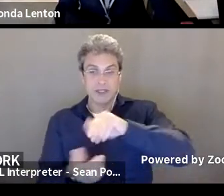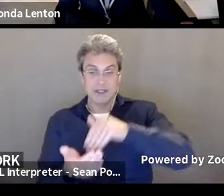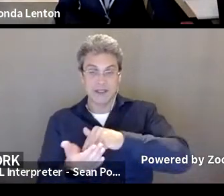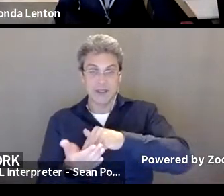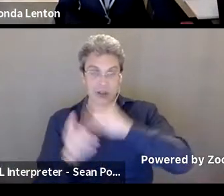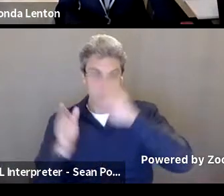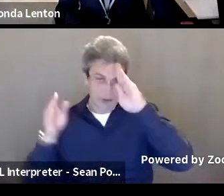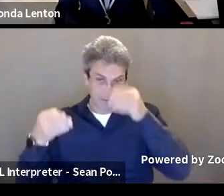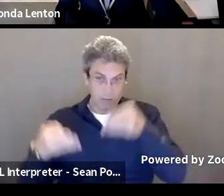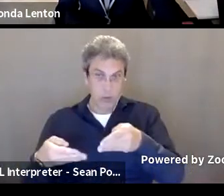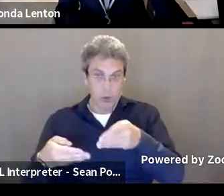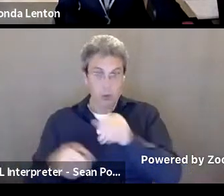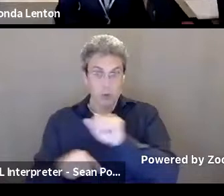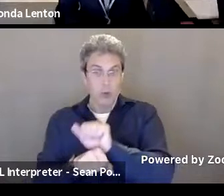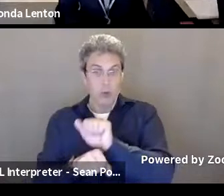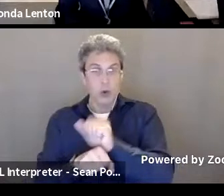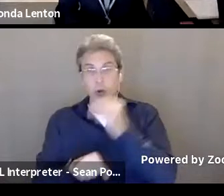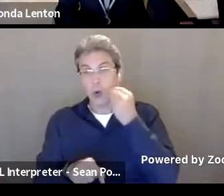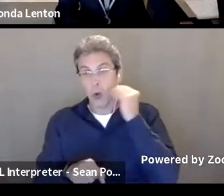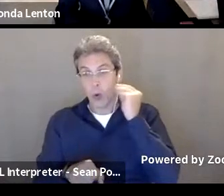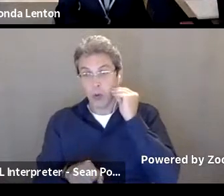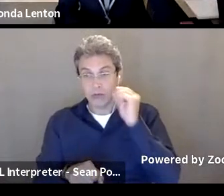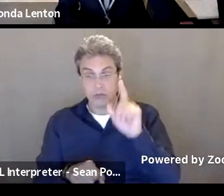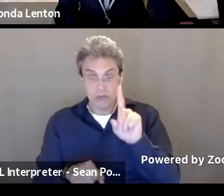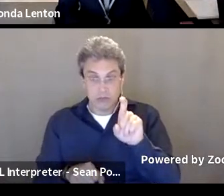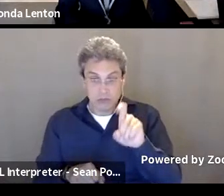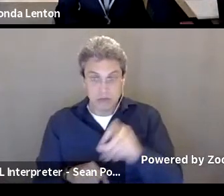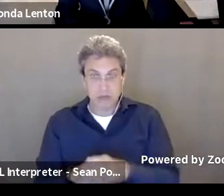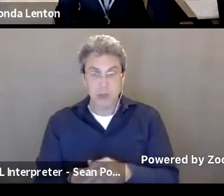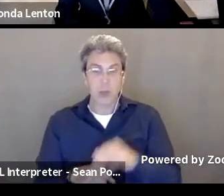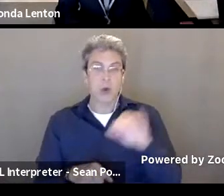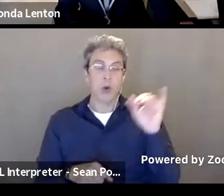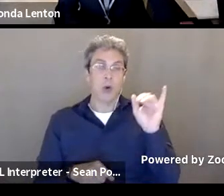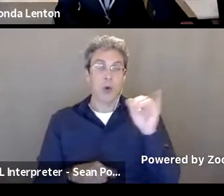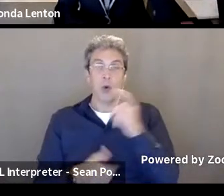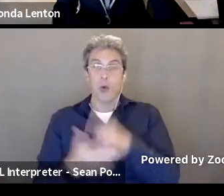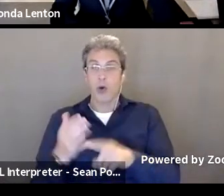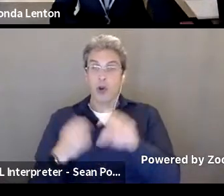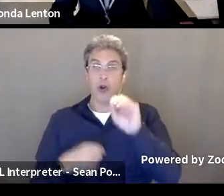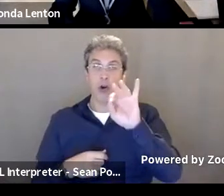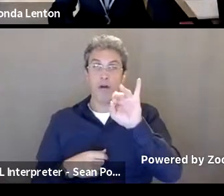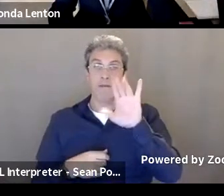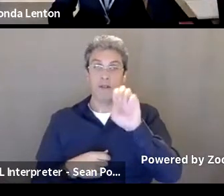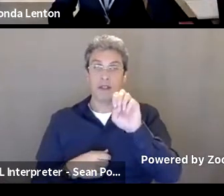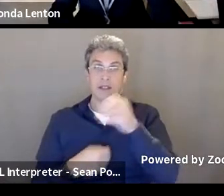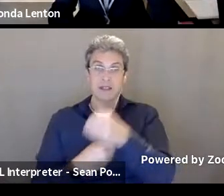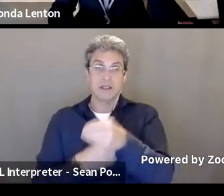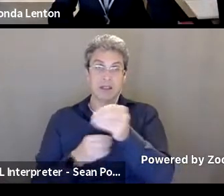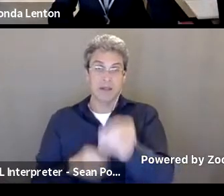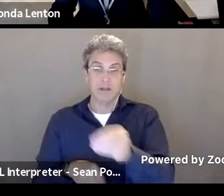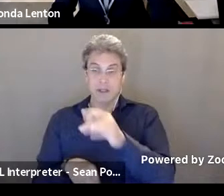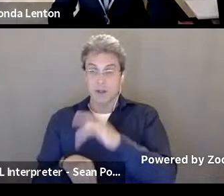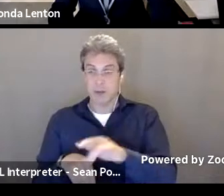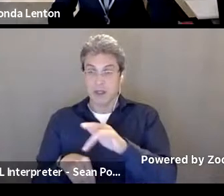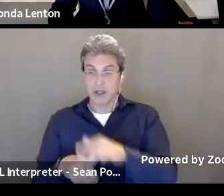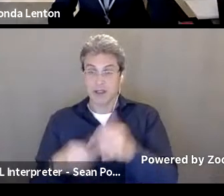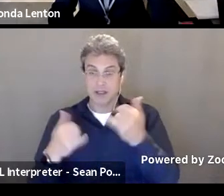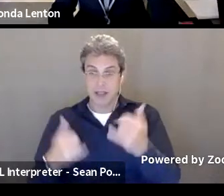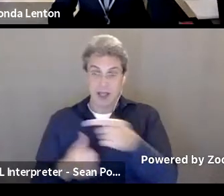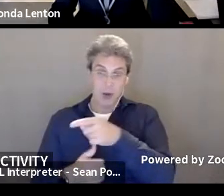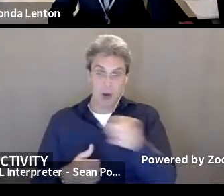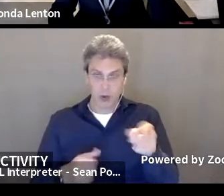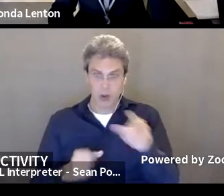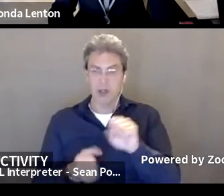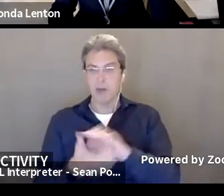flexible working, and also shifting understanding of productivity from being present in person during set business hours to